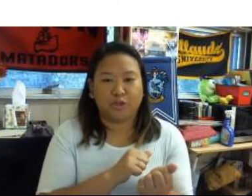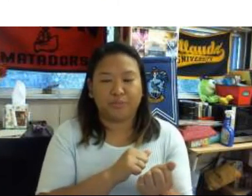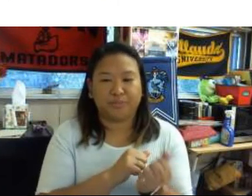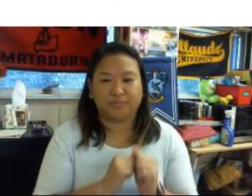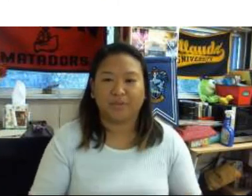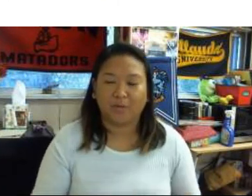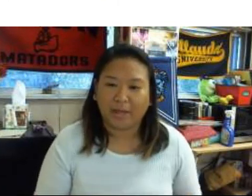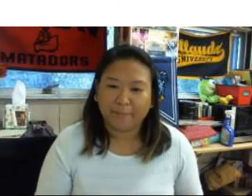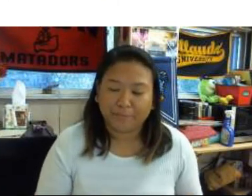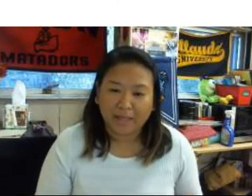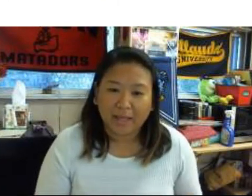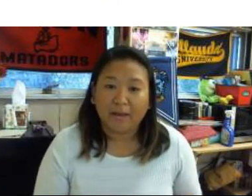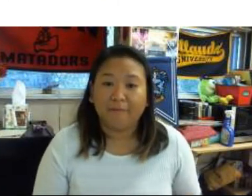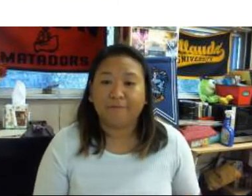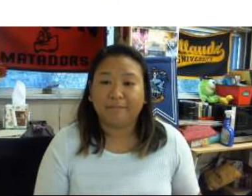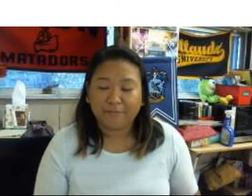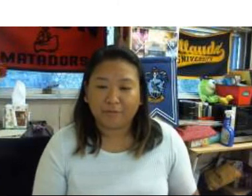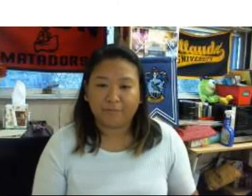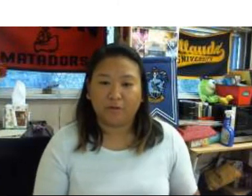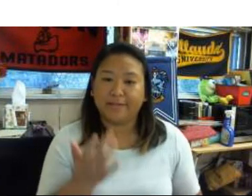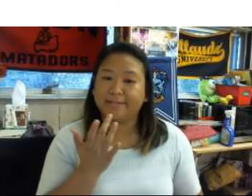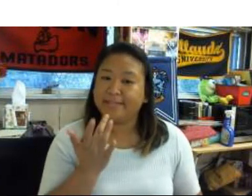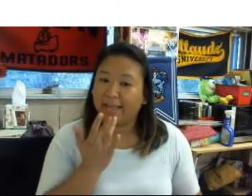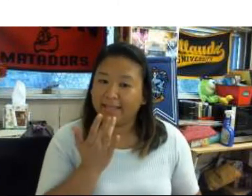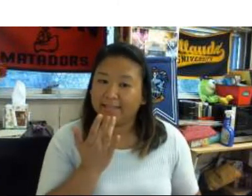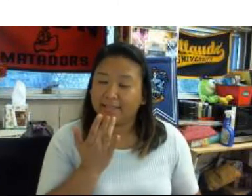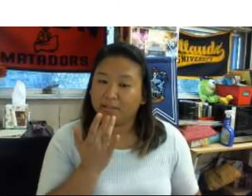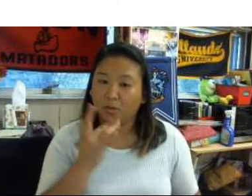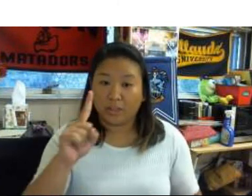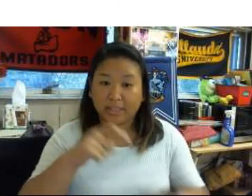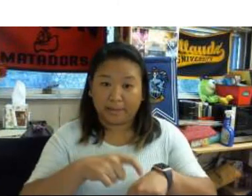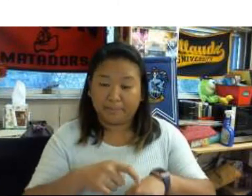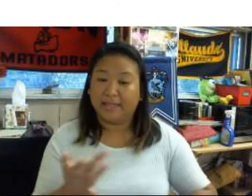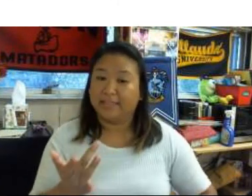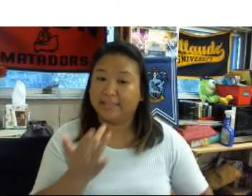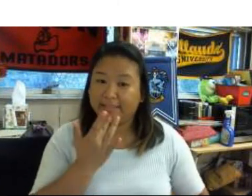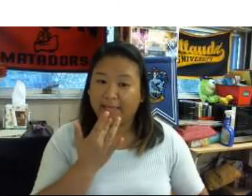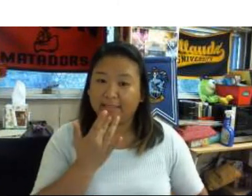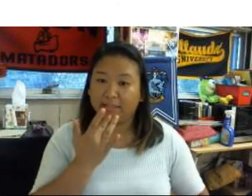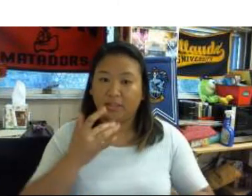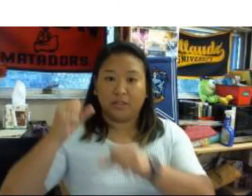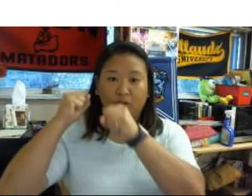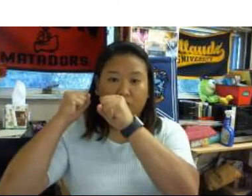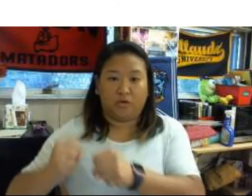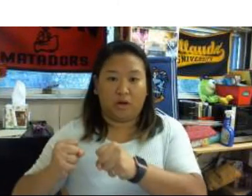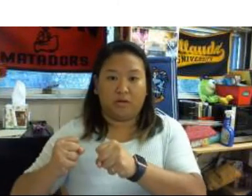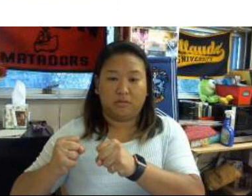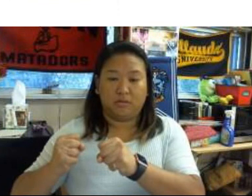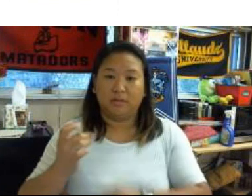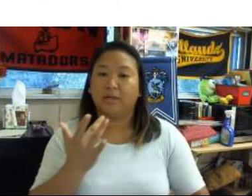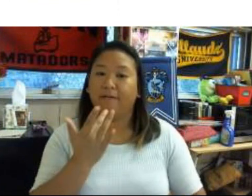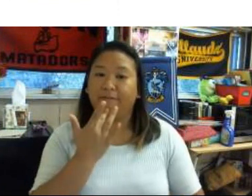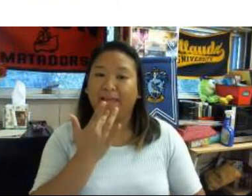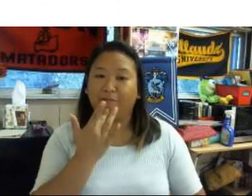you chew. Okay? Flavorful is taste, 1 time. Taste, strong.